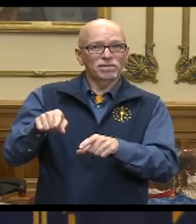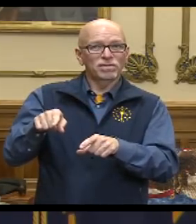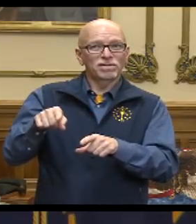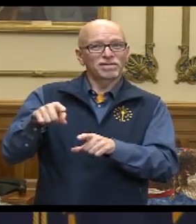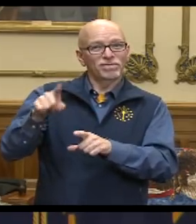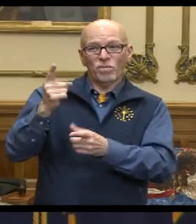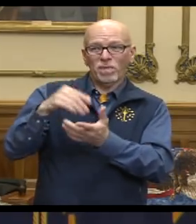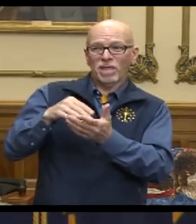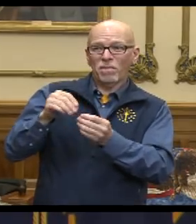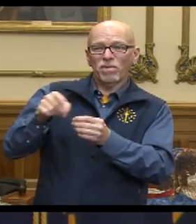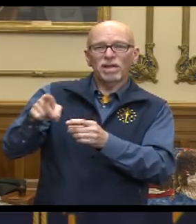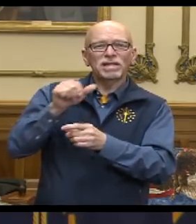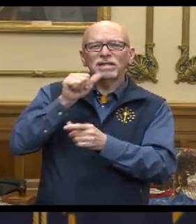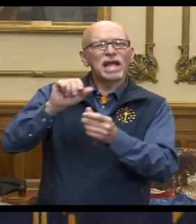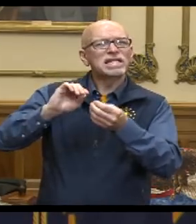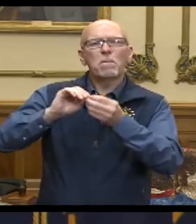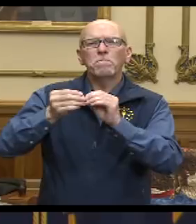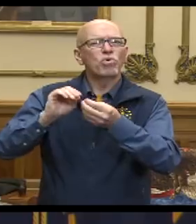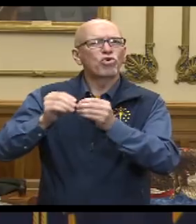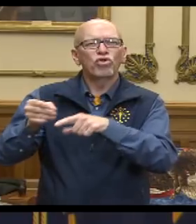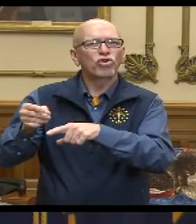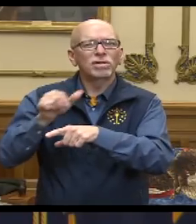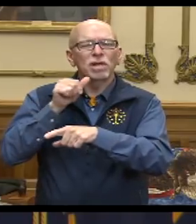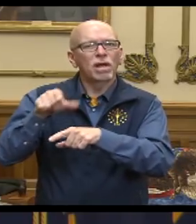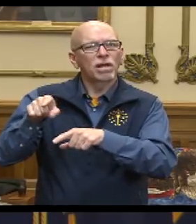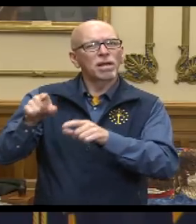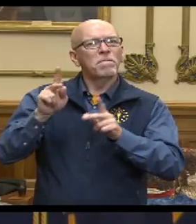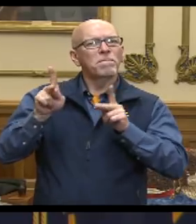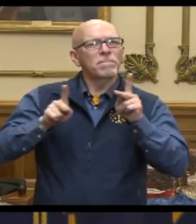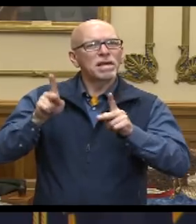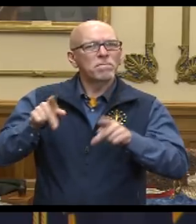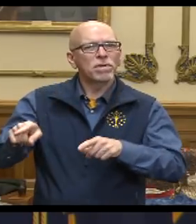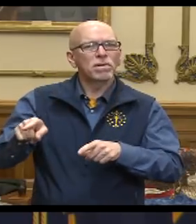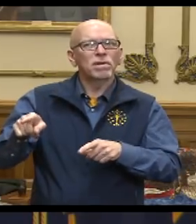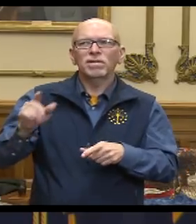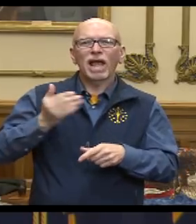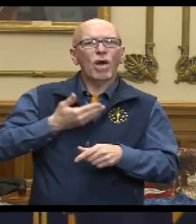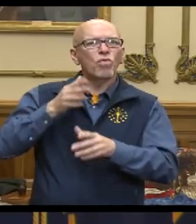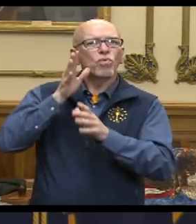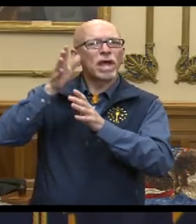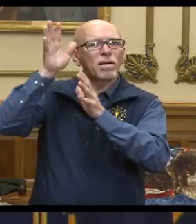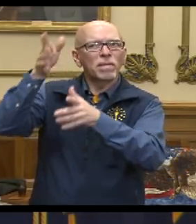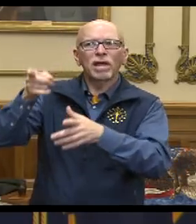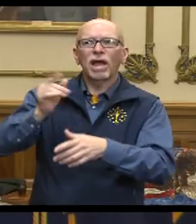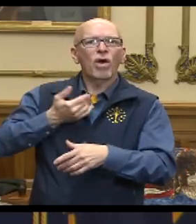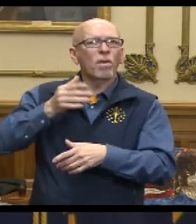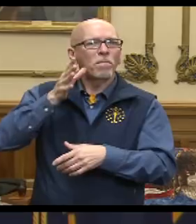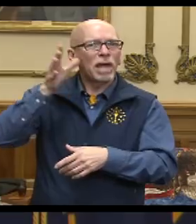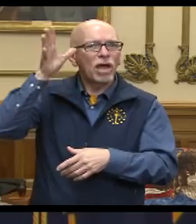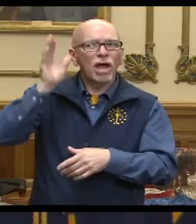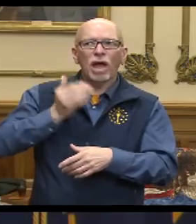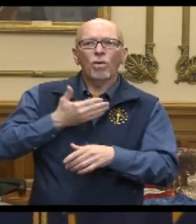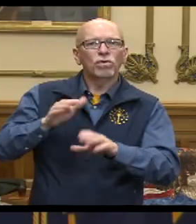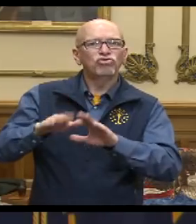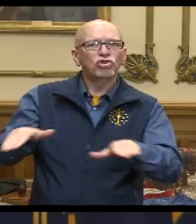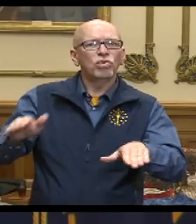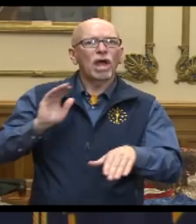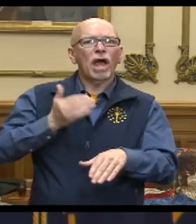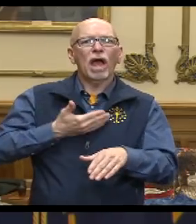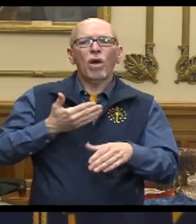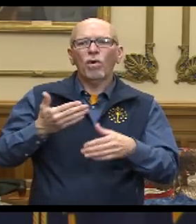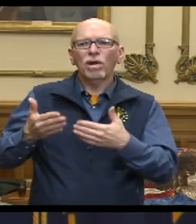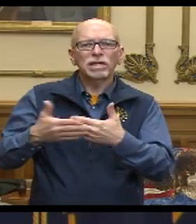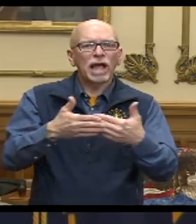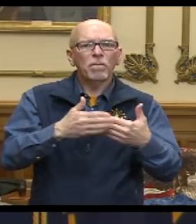numbers. They are our grandparents, our parents, our children, our friends and neighbors